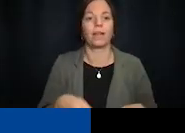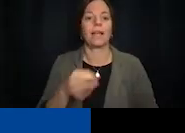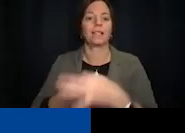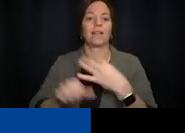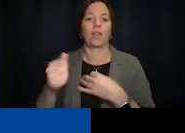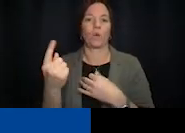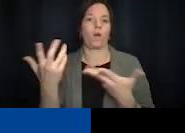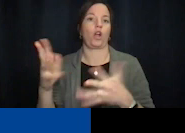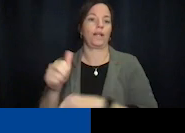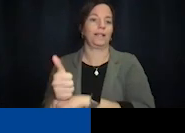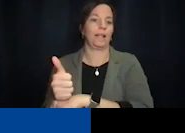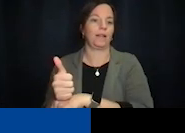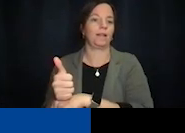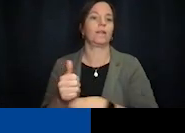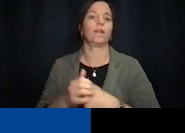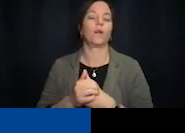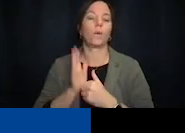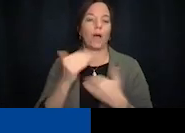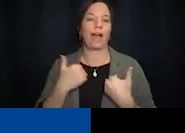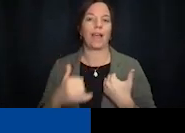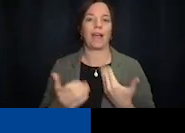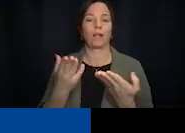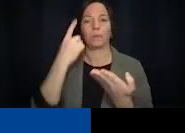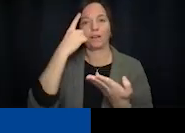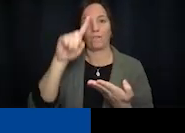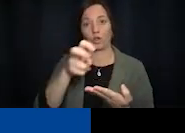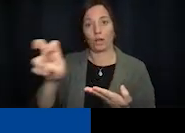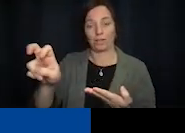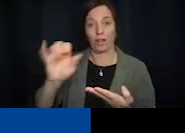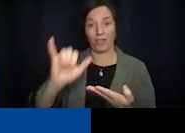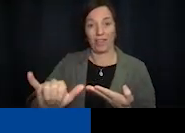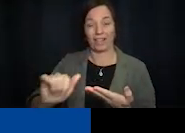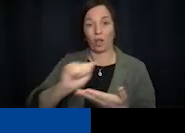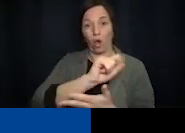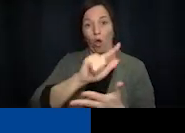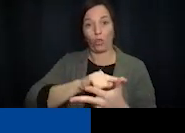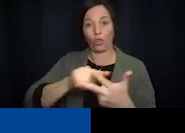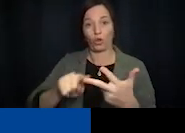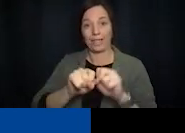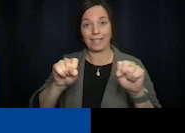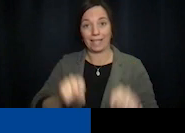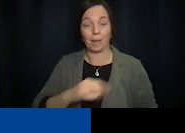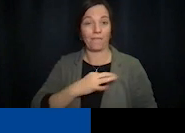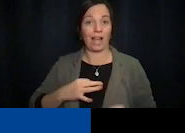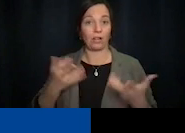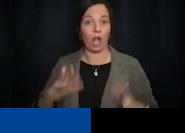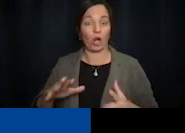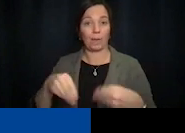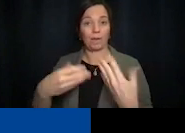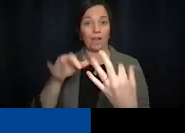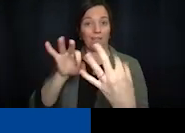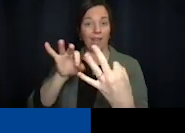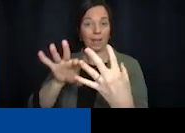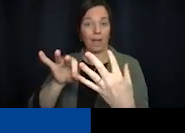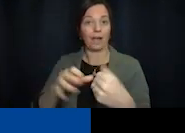our associate degrees for transfer. That is all three systems faculty have weighed in. ICUS meets in the next